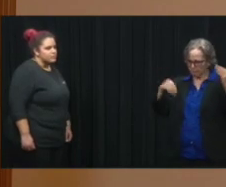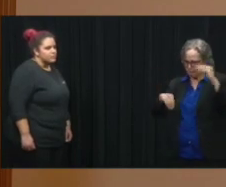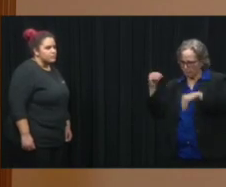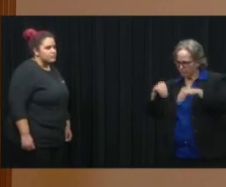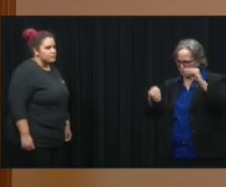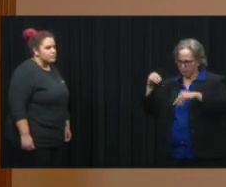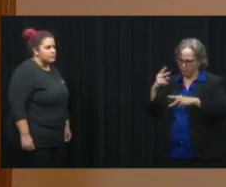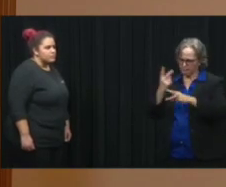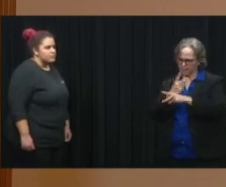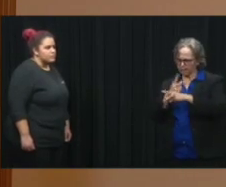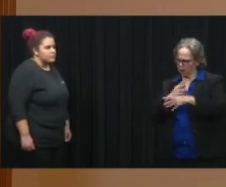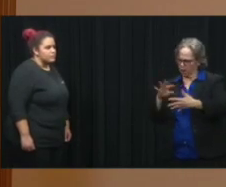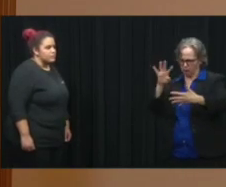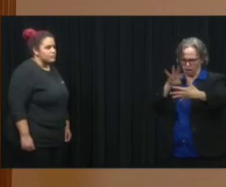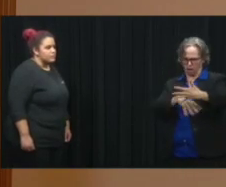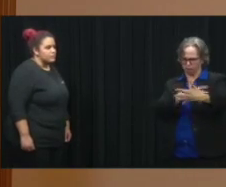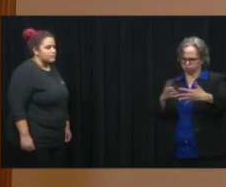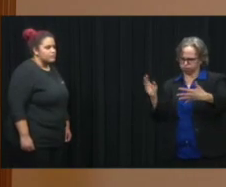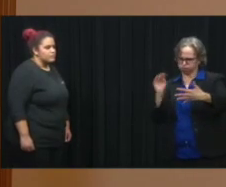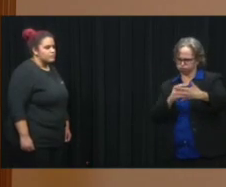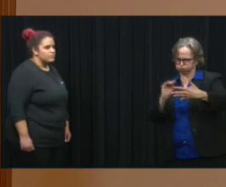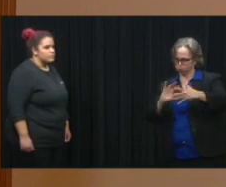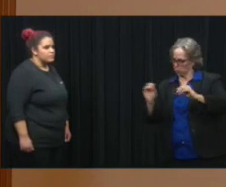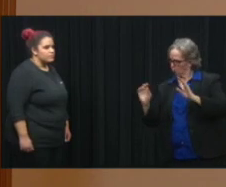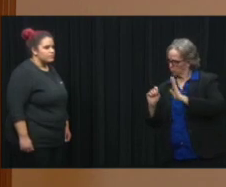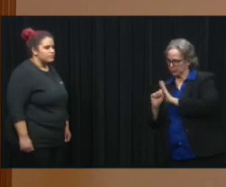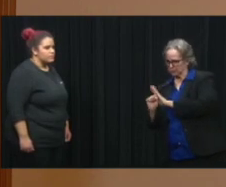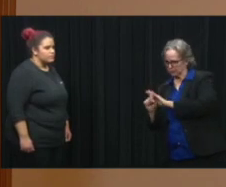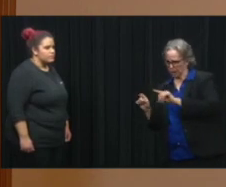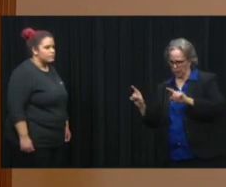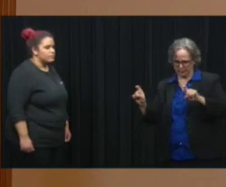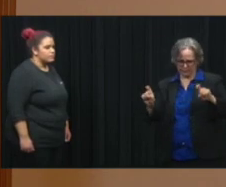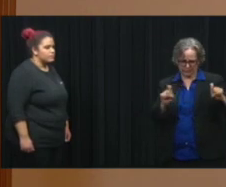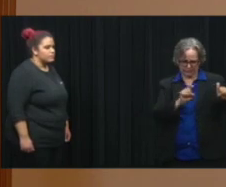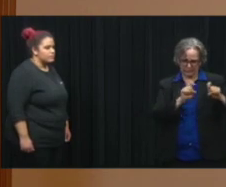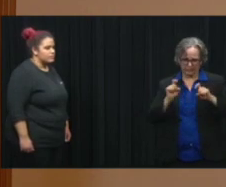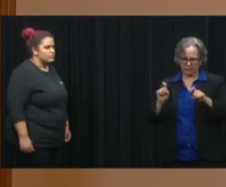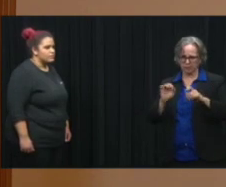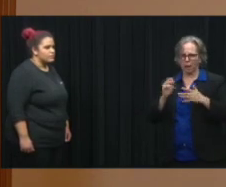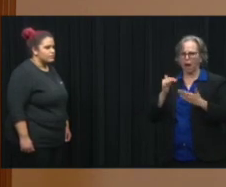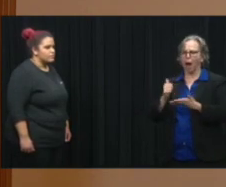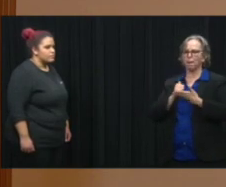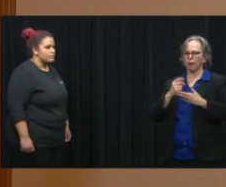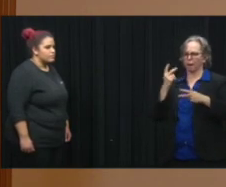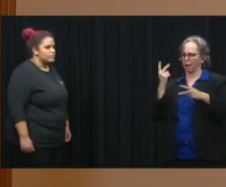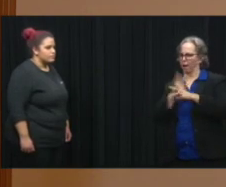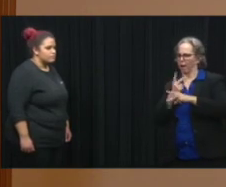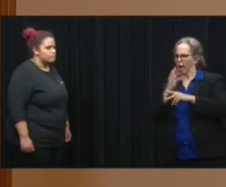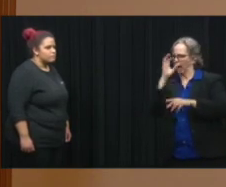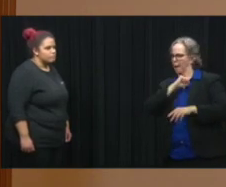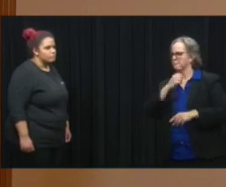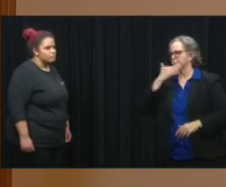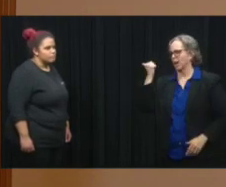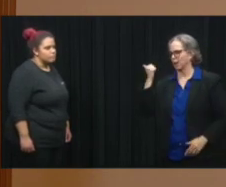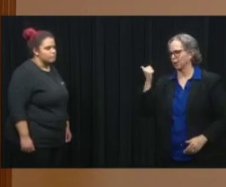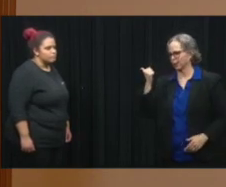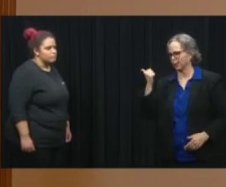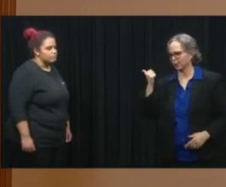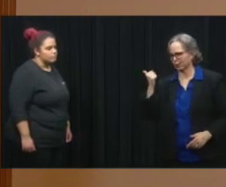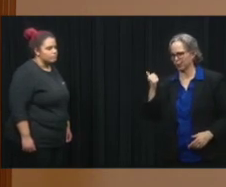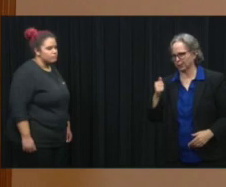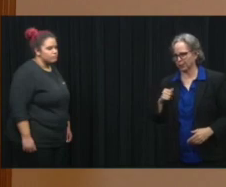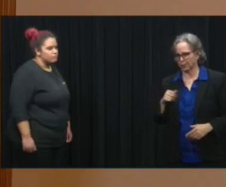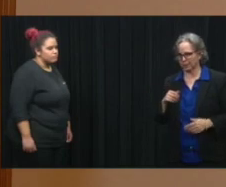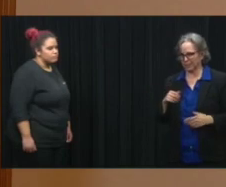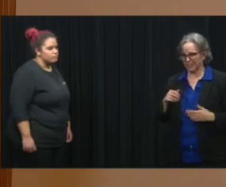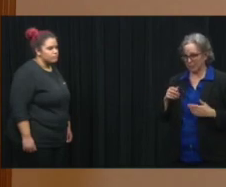asymptomatic people when we have the testing that will help us get some guesstimates on that. You'll never know every